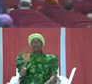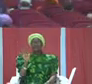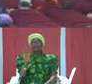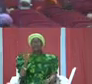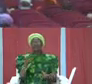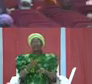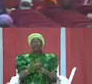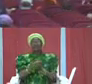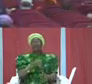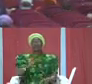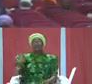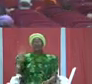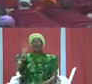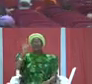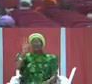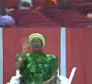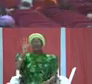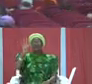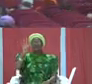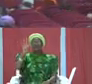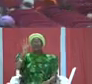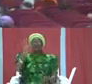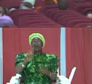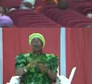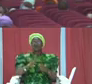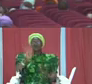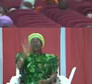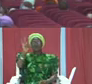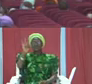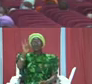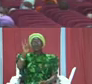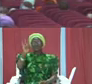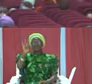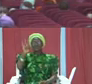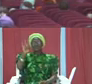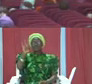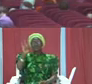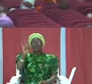from verse 4 to 8.